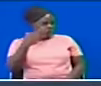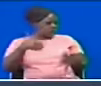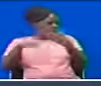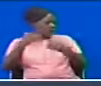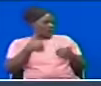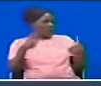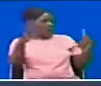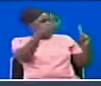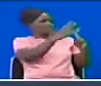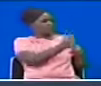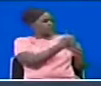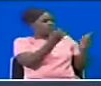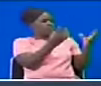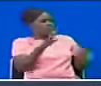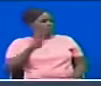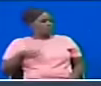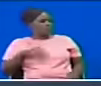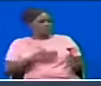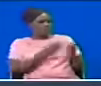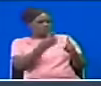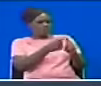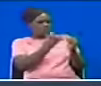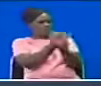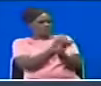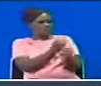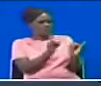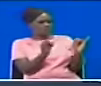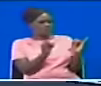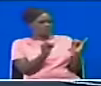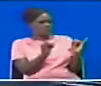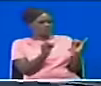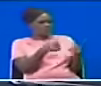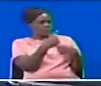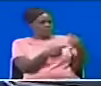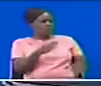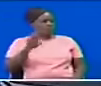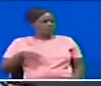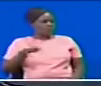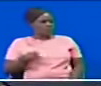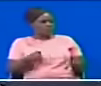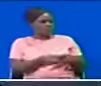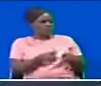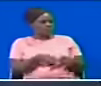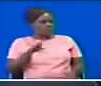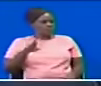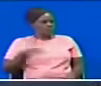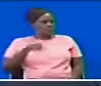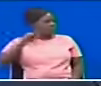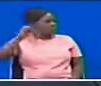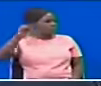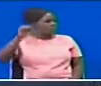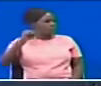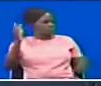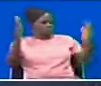many achievements by the women's movement, right from independence with Mandela Oye Wanawake, with also the women's political caucus,